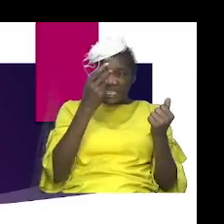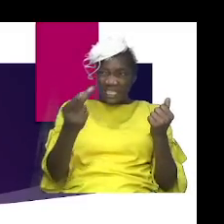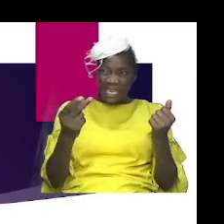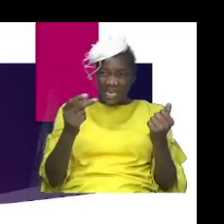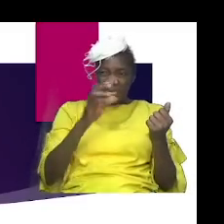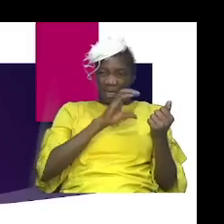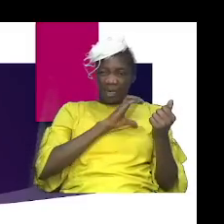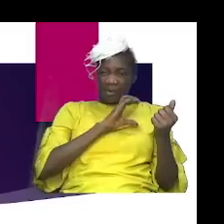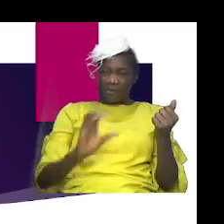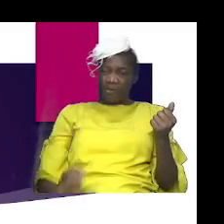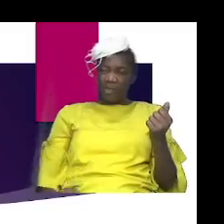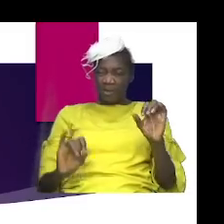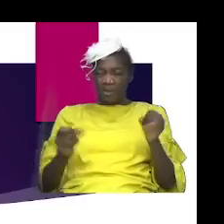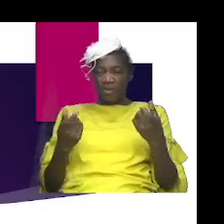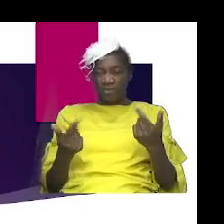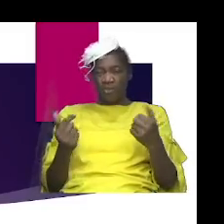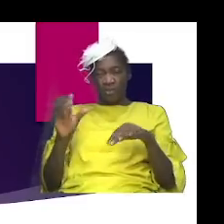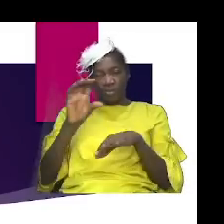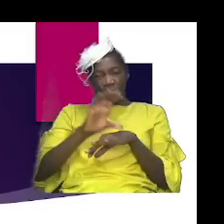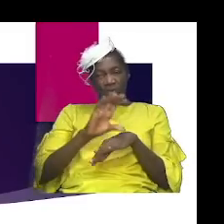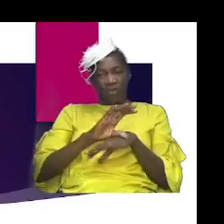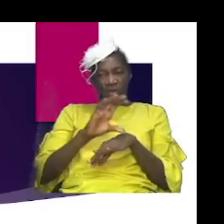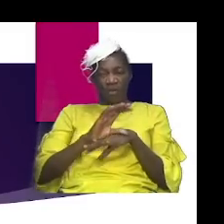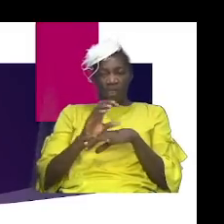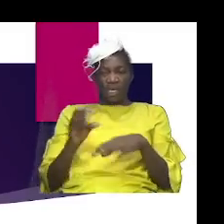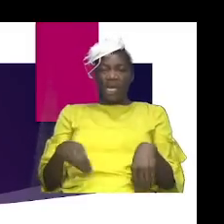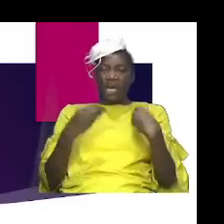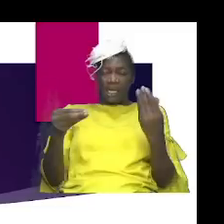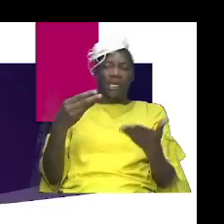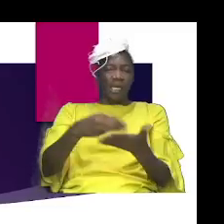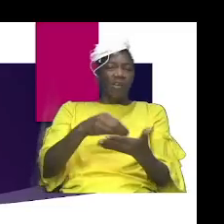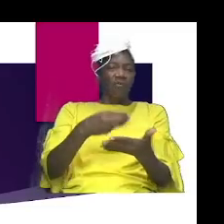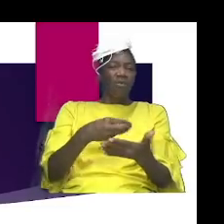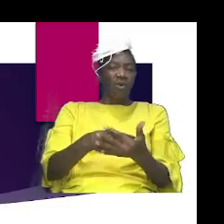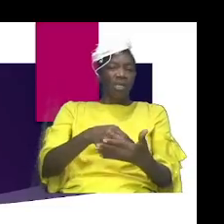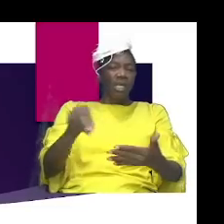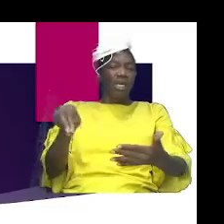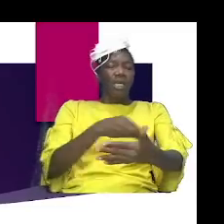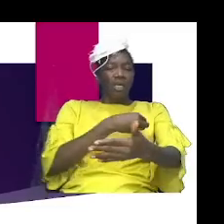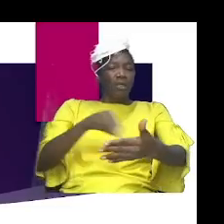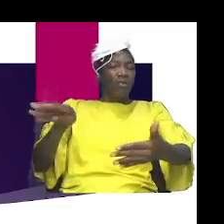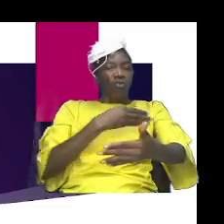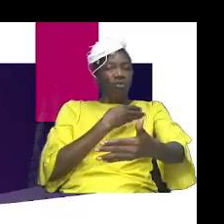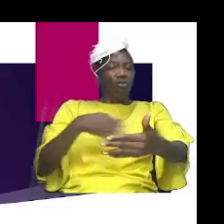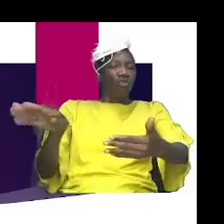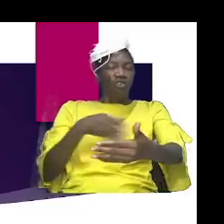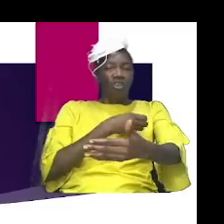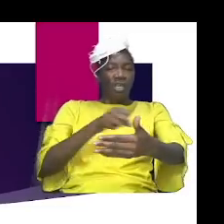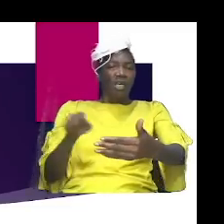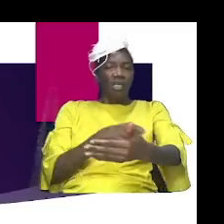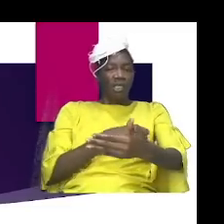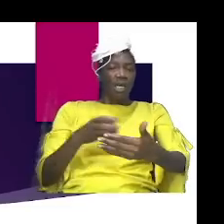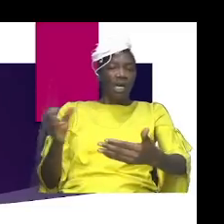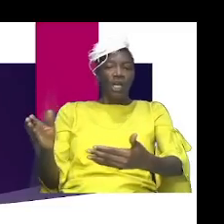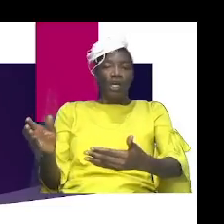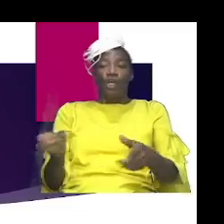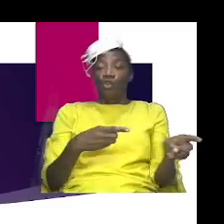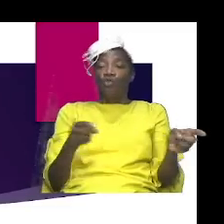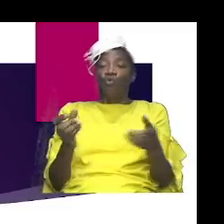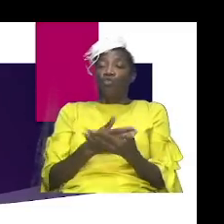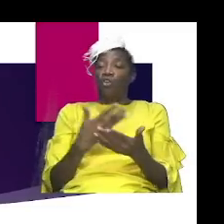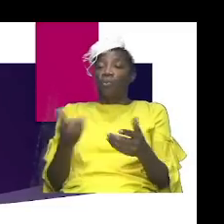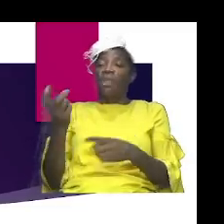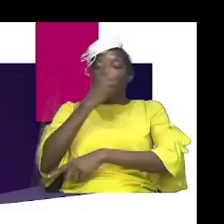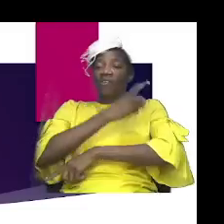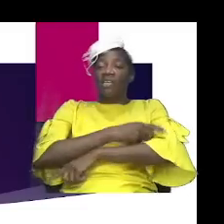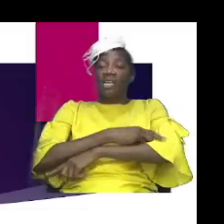just come to church and throw offering and sing a song and do something for the day. And then